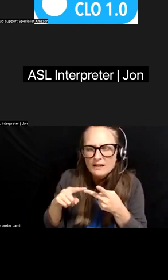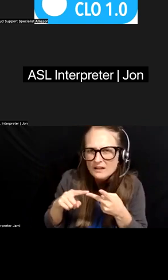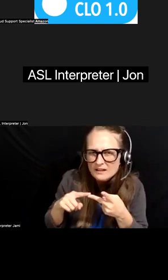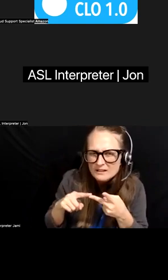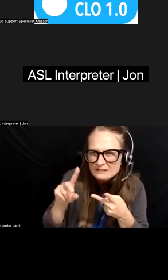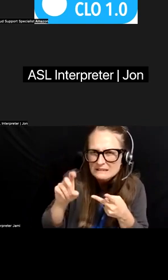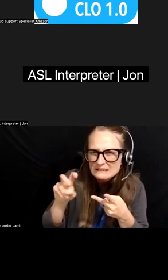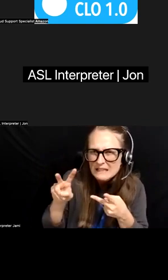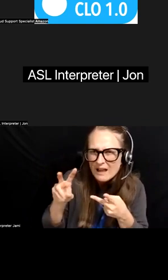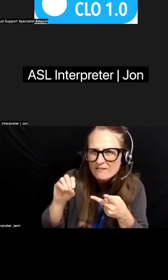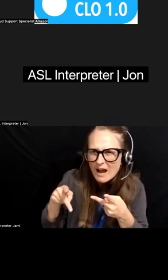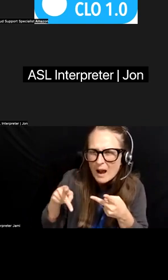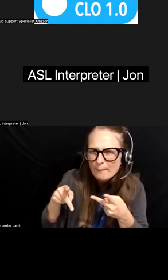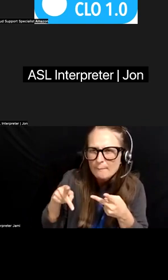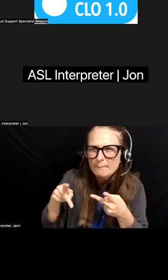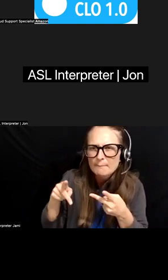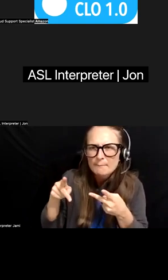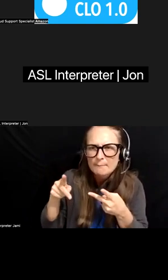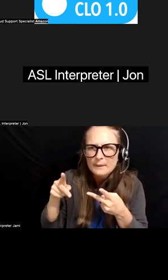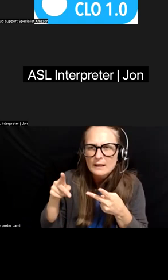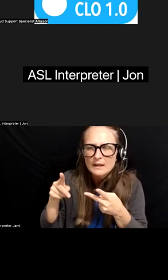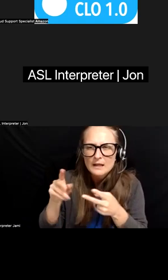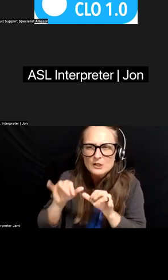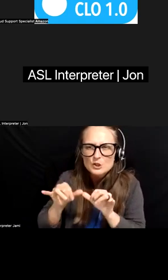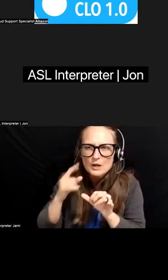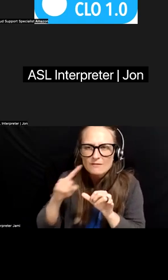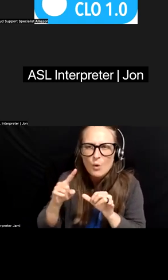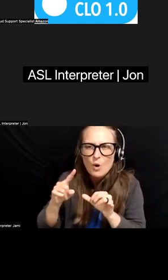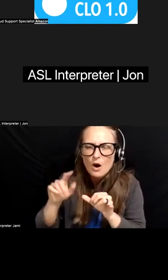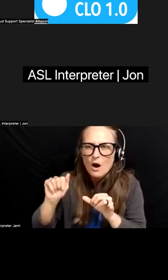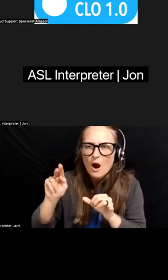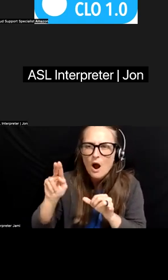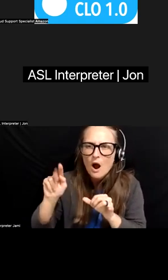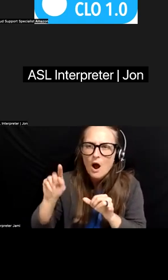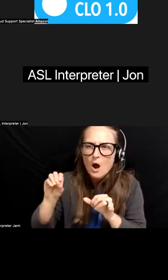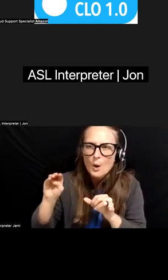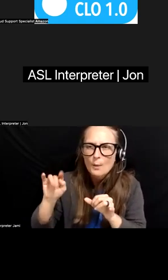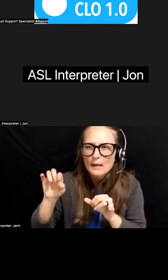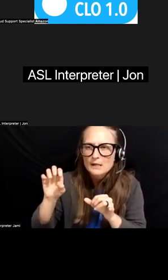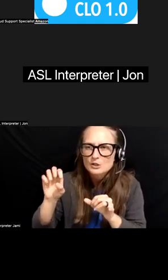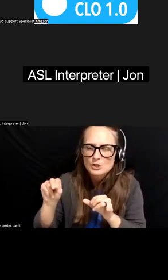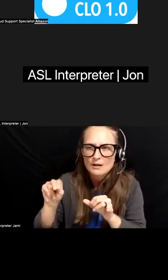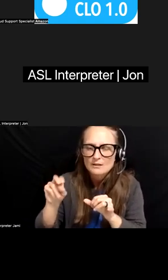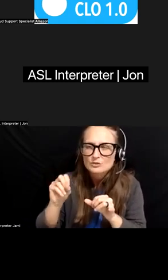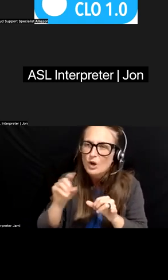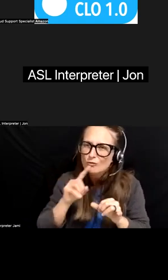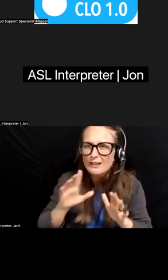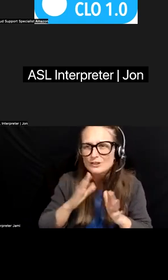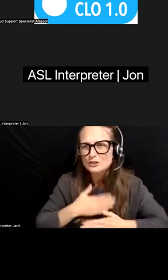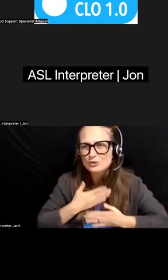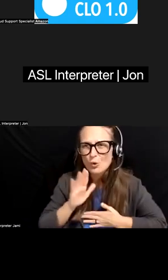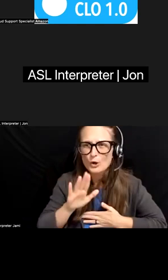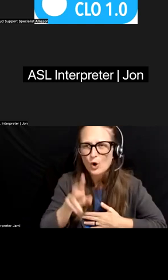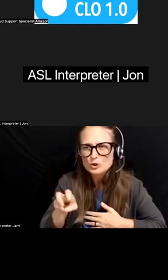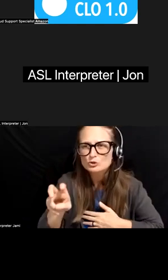engineer for automation. So, enjoy the journey. It's, you don't want to just go